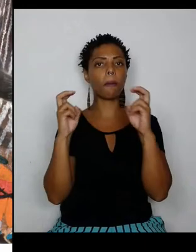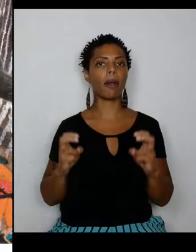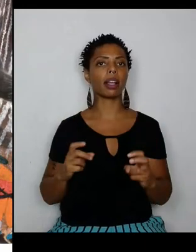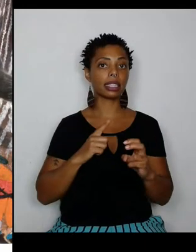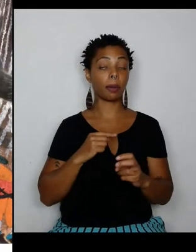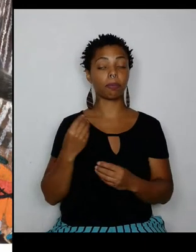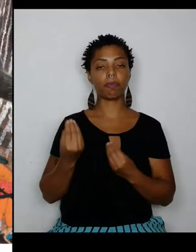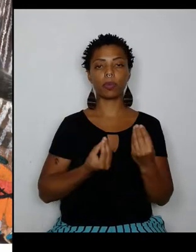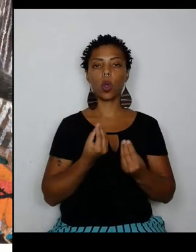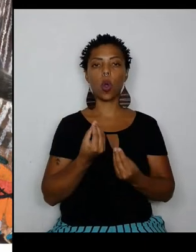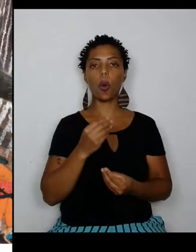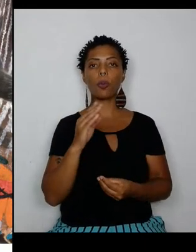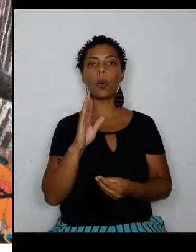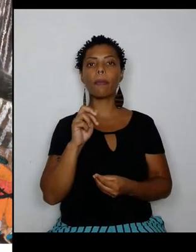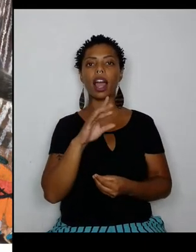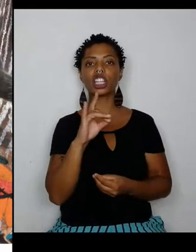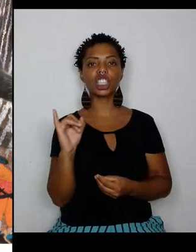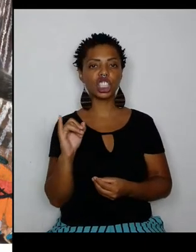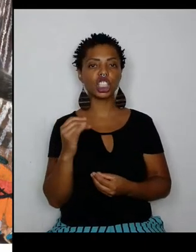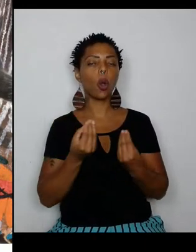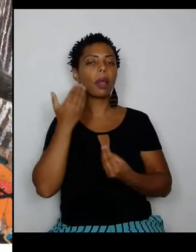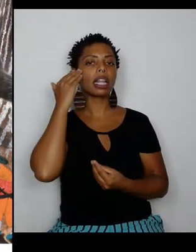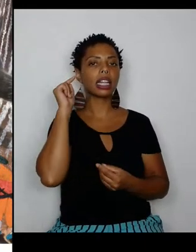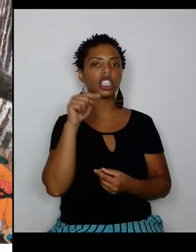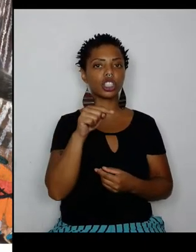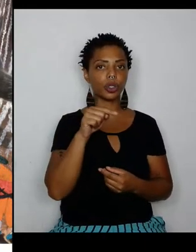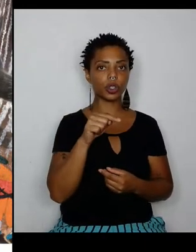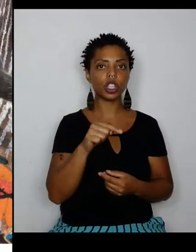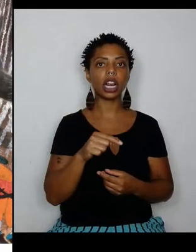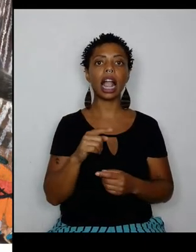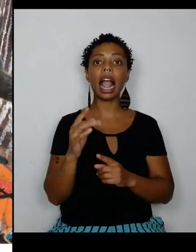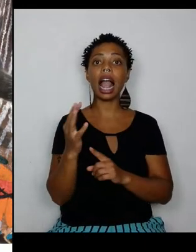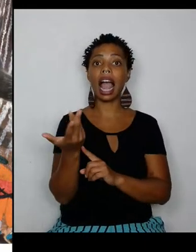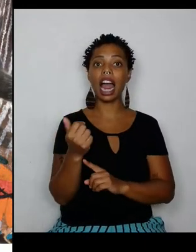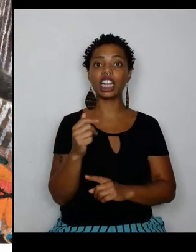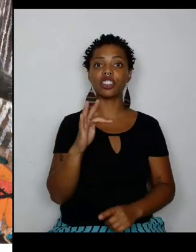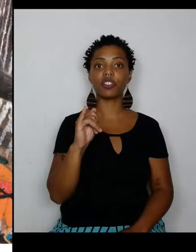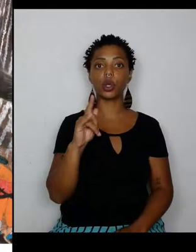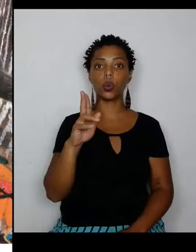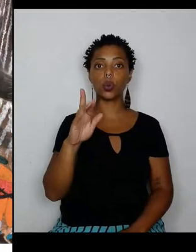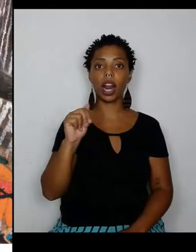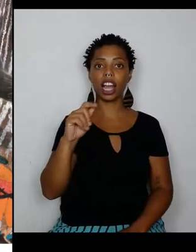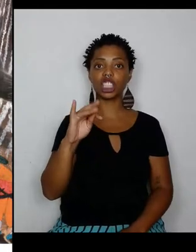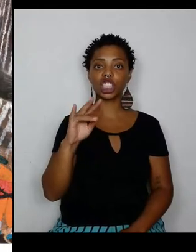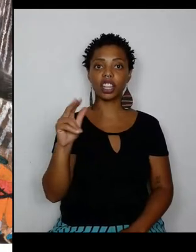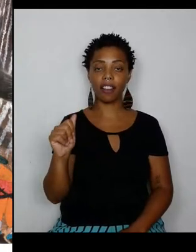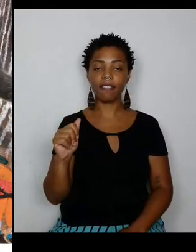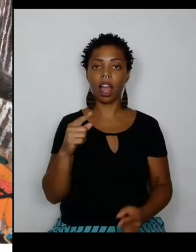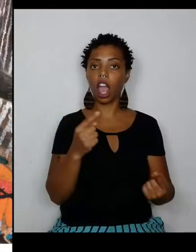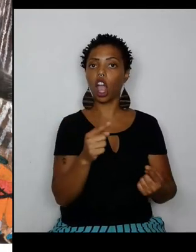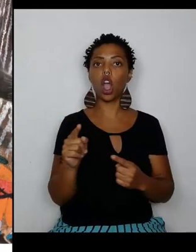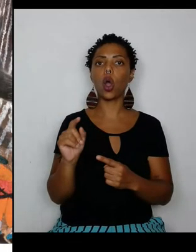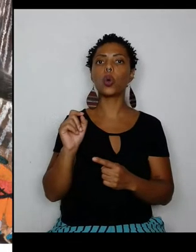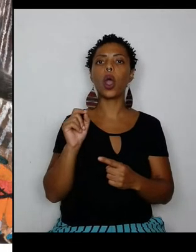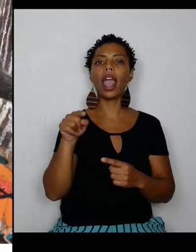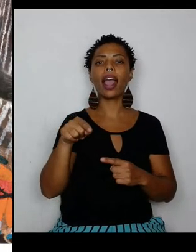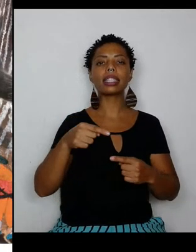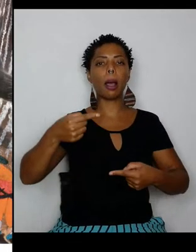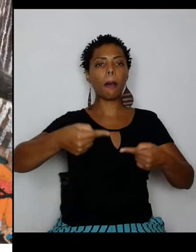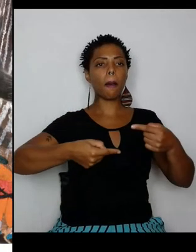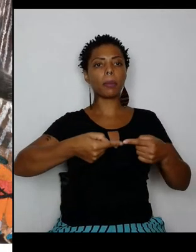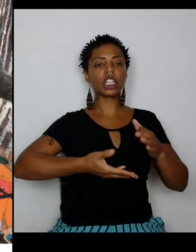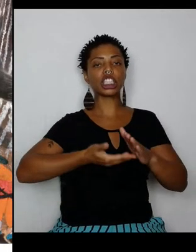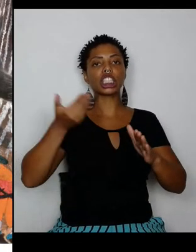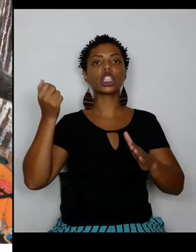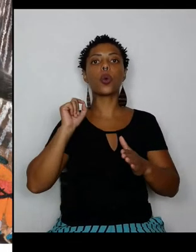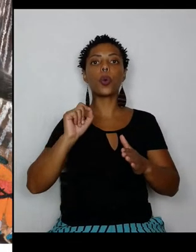masp's collection according to pietro maria bardi figurative art would